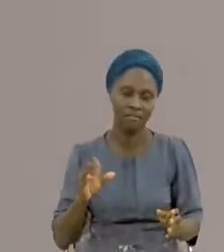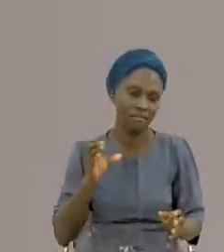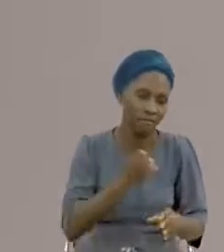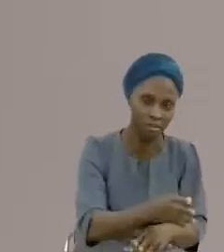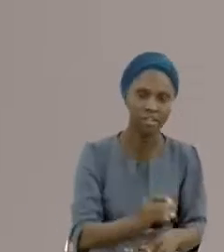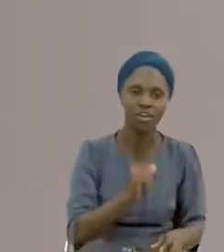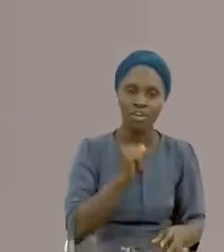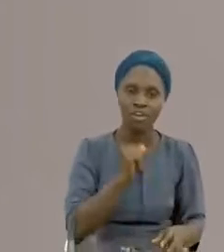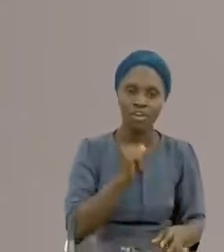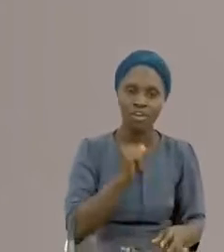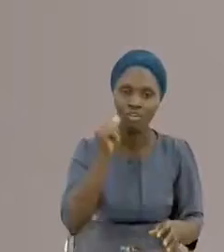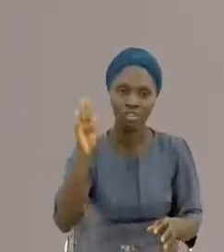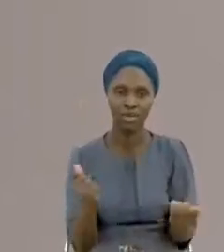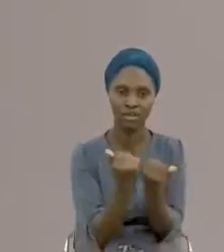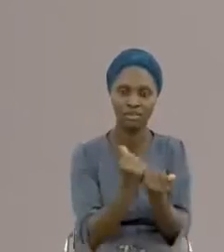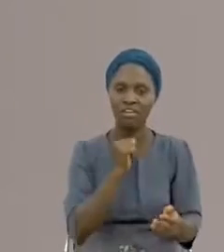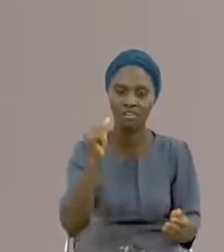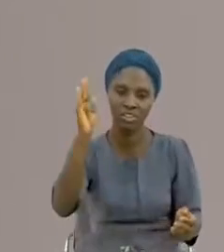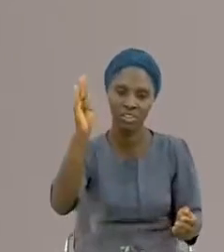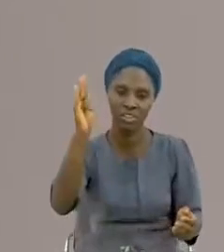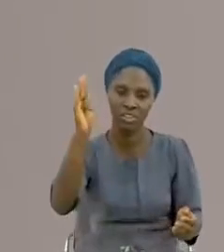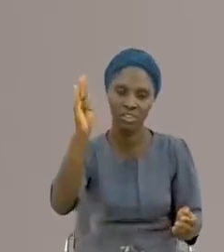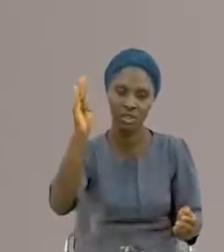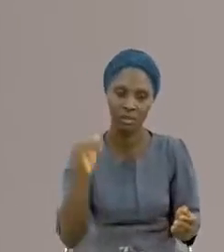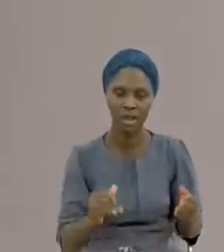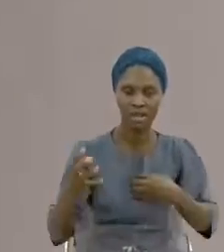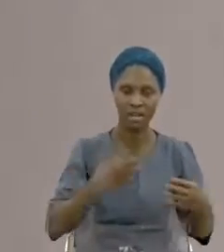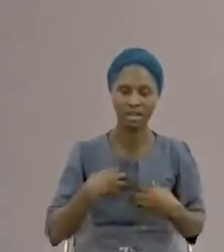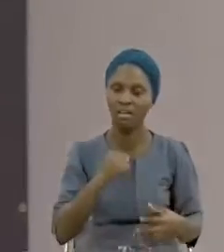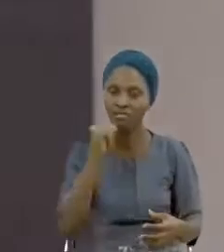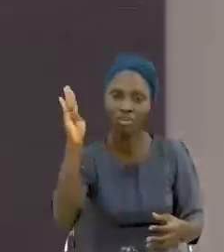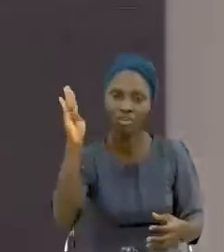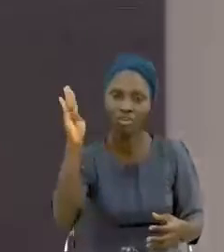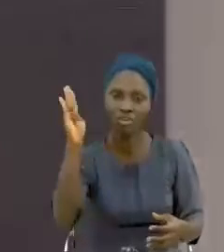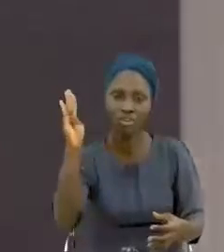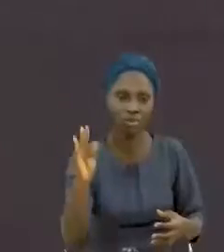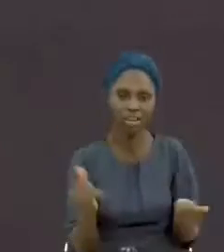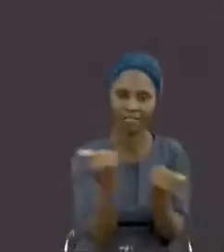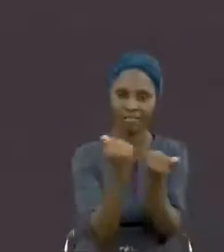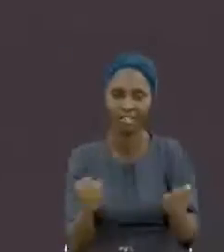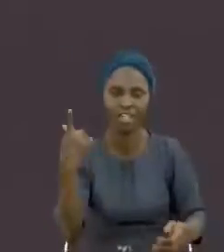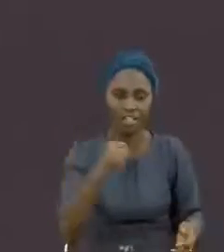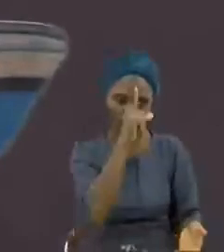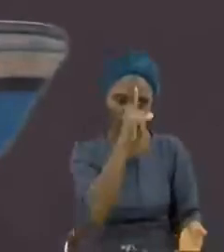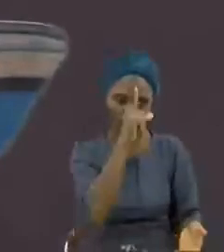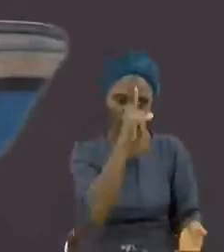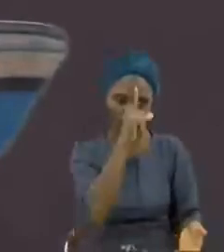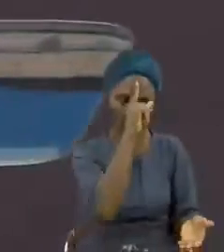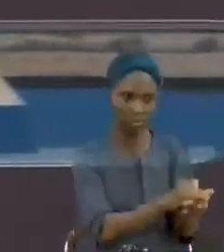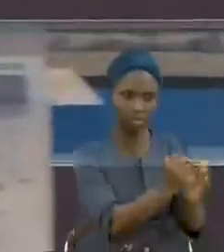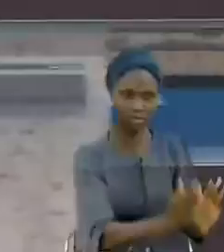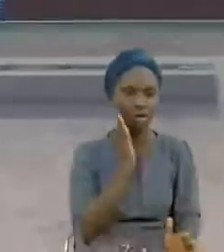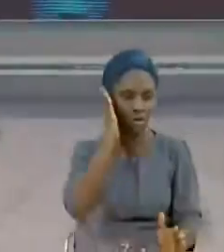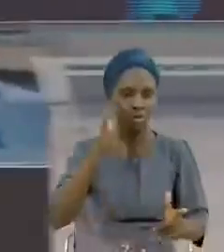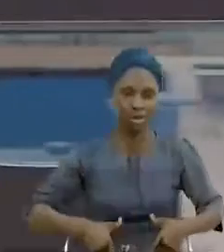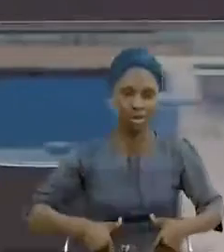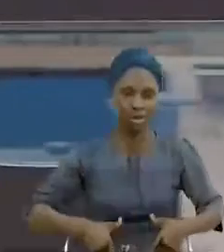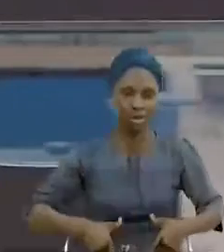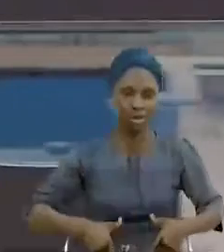The just shall live by faith. And as you live your spiritual life, moral